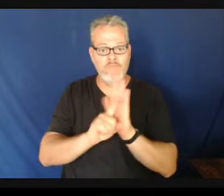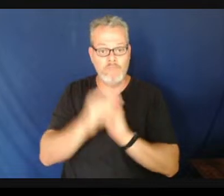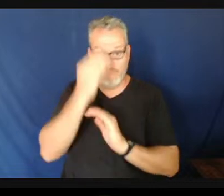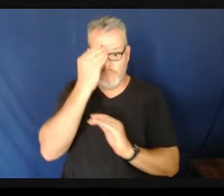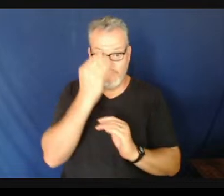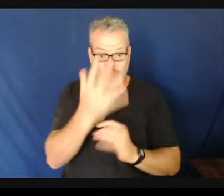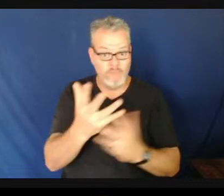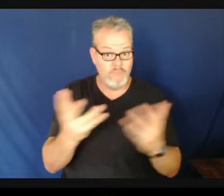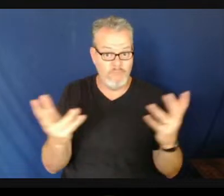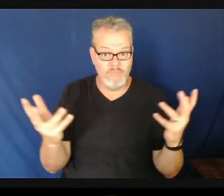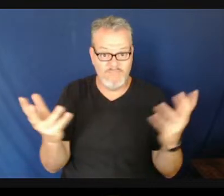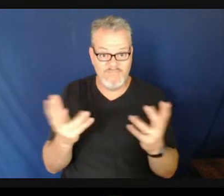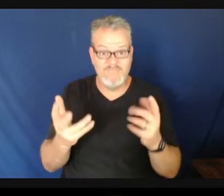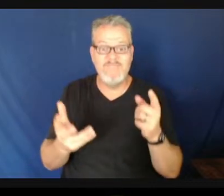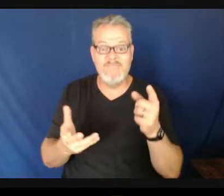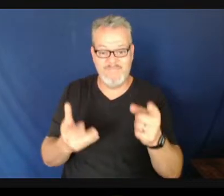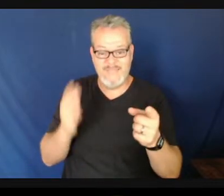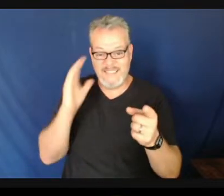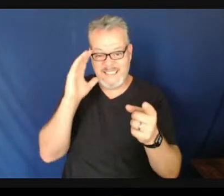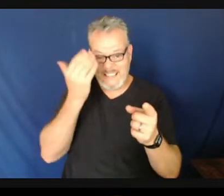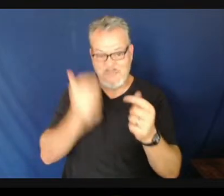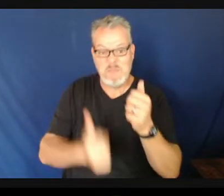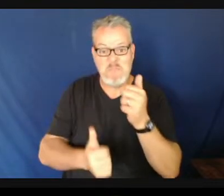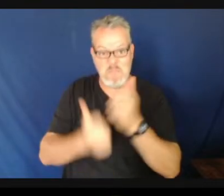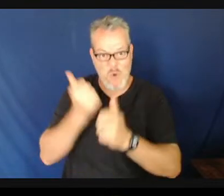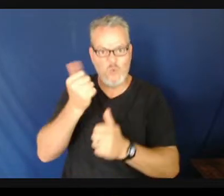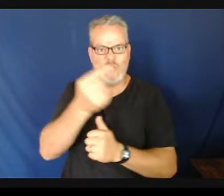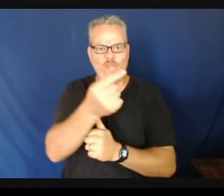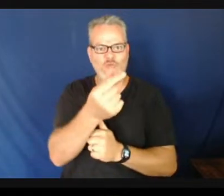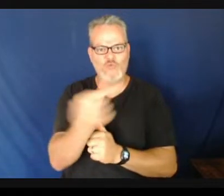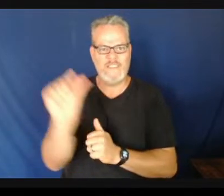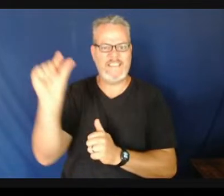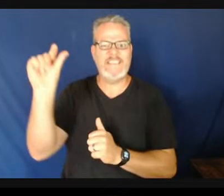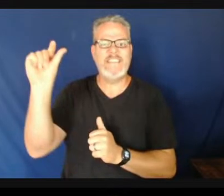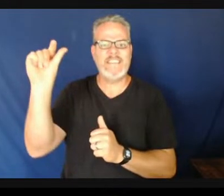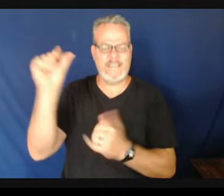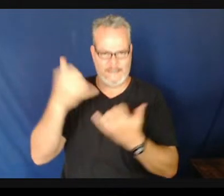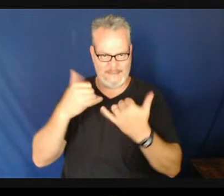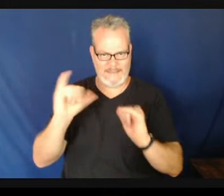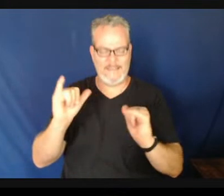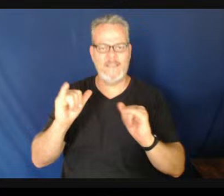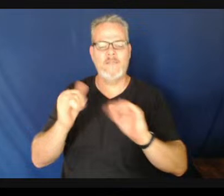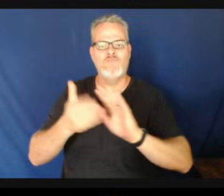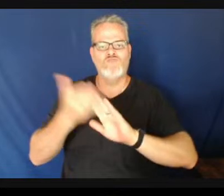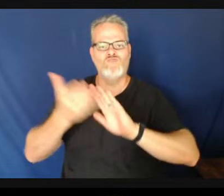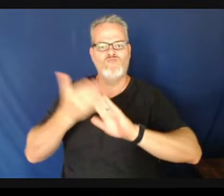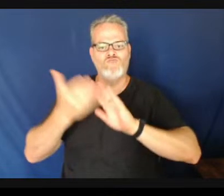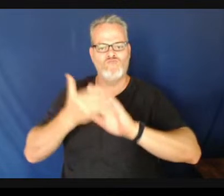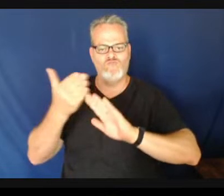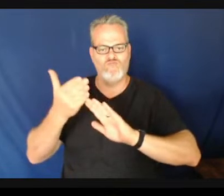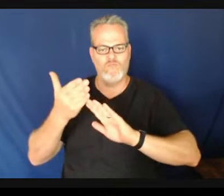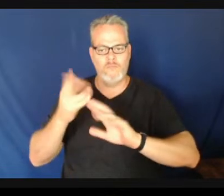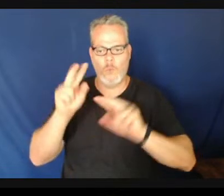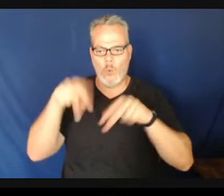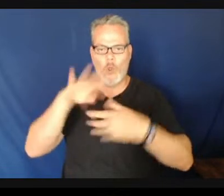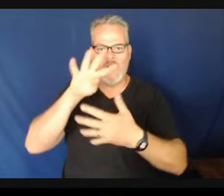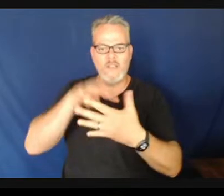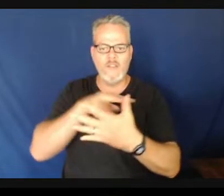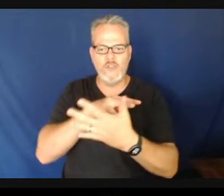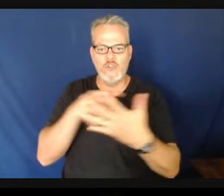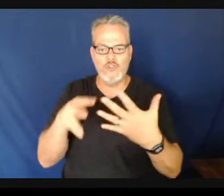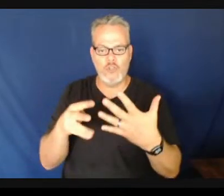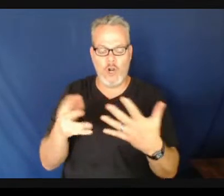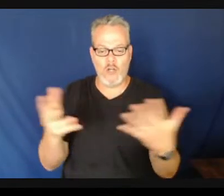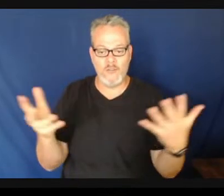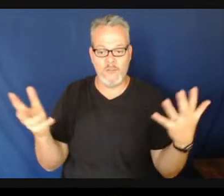there, but all the other ones are in the green that are in service here currently. And looking at the charts,